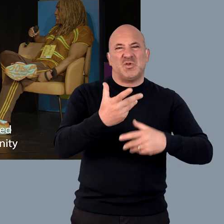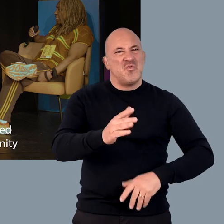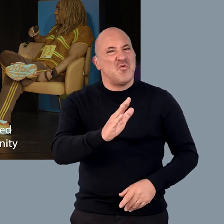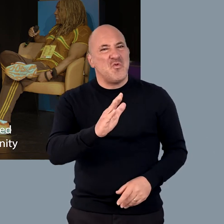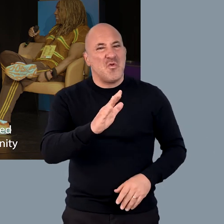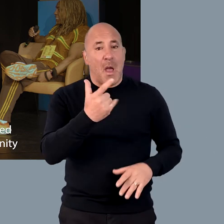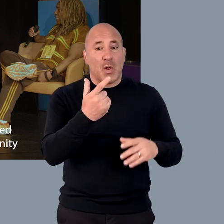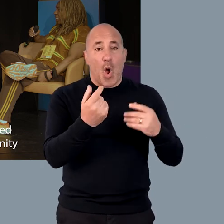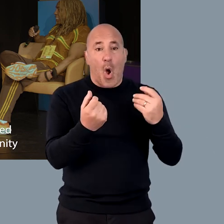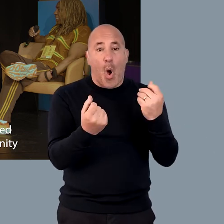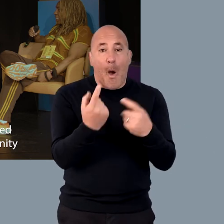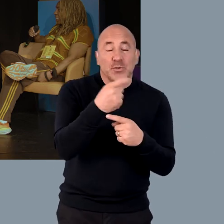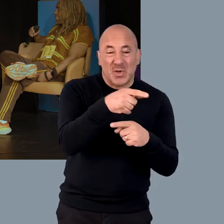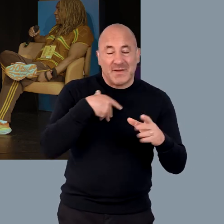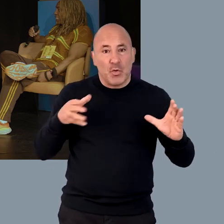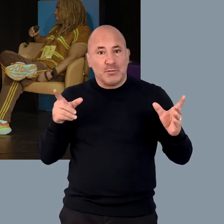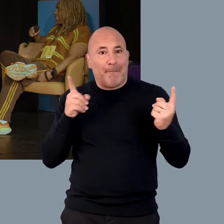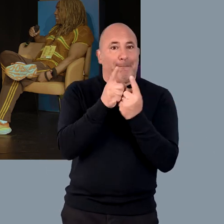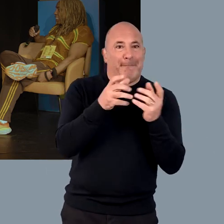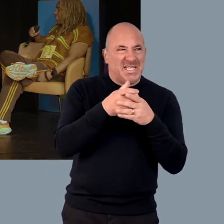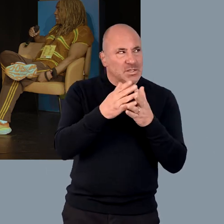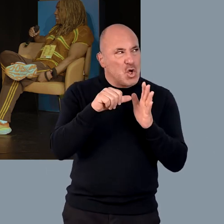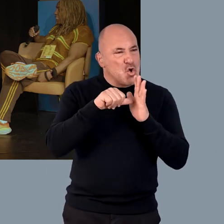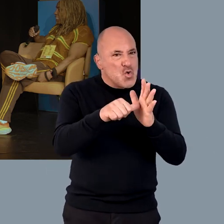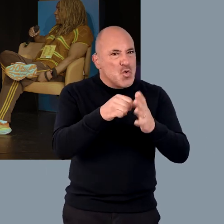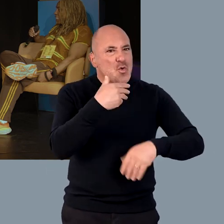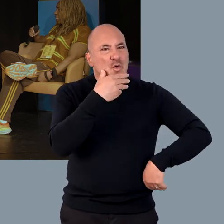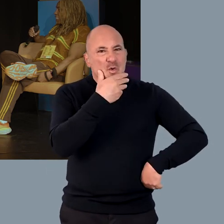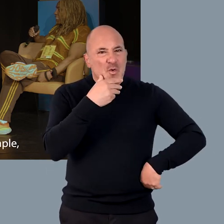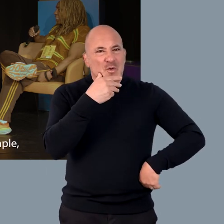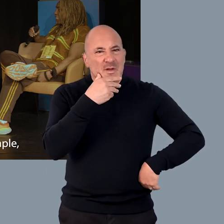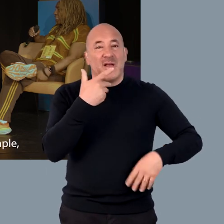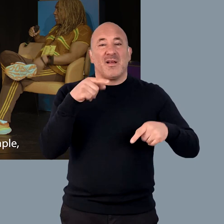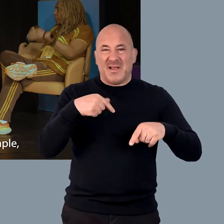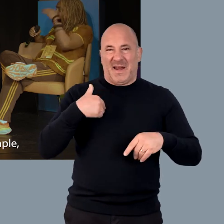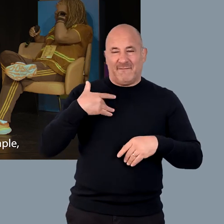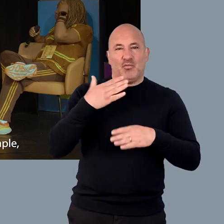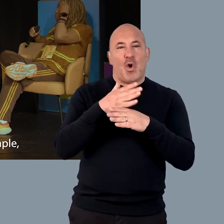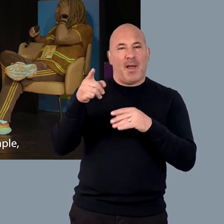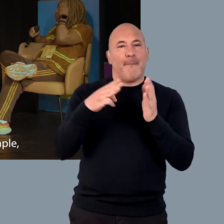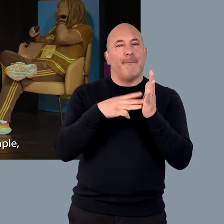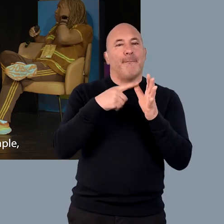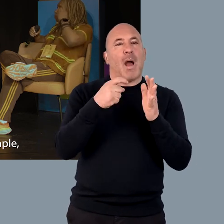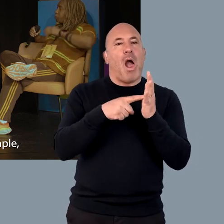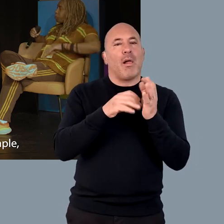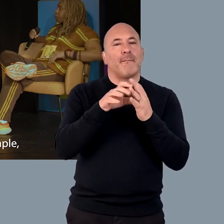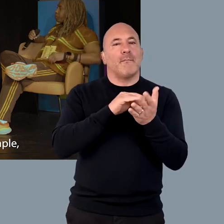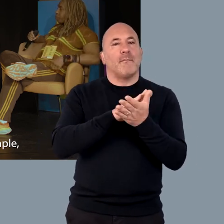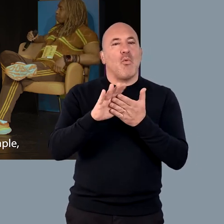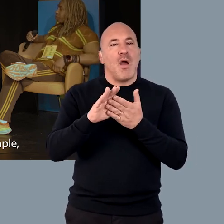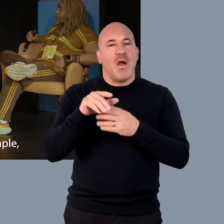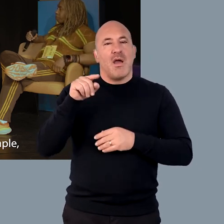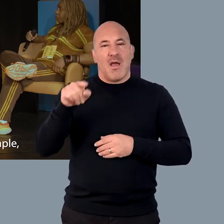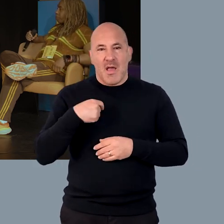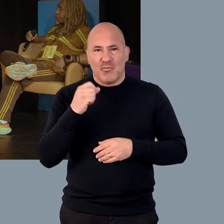that and was like oh, maybe it's the the opportunities for us to be together are actually hard in the in the space that I Lived and work in the